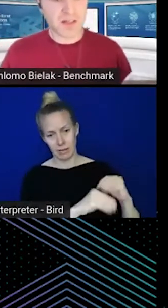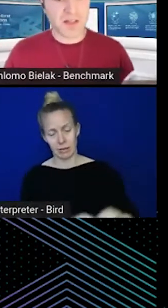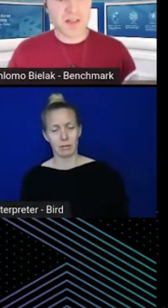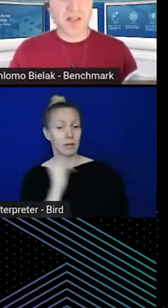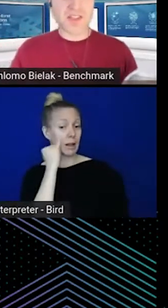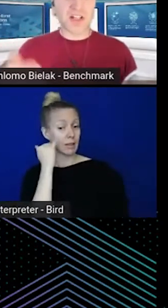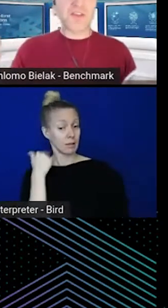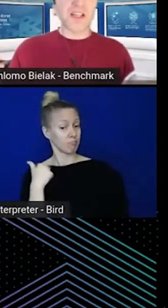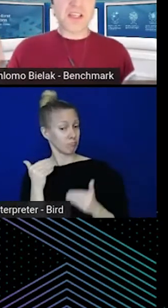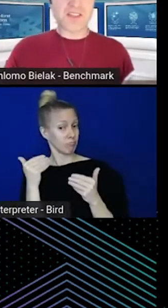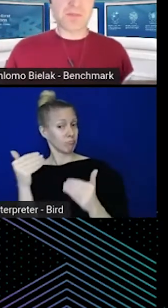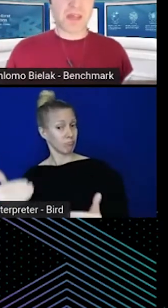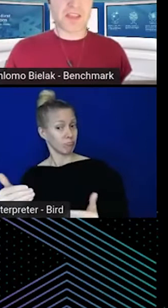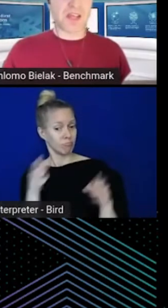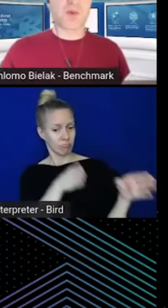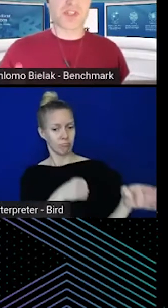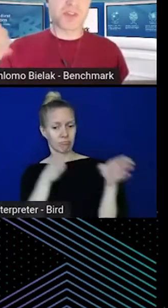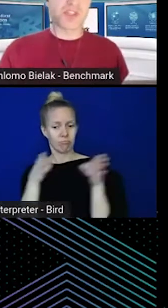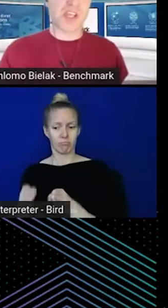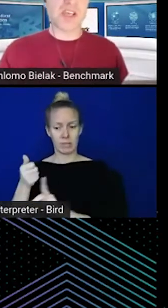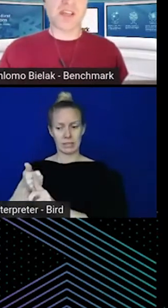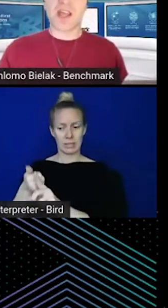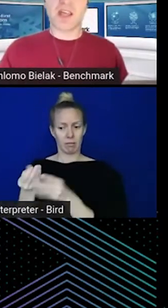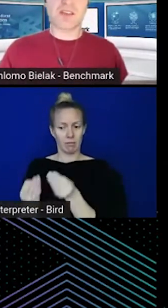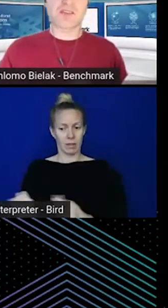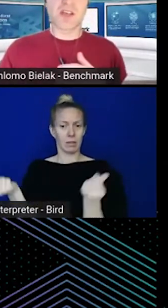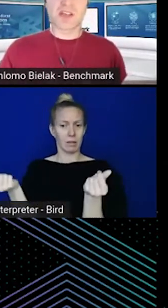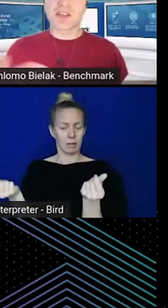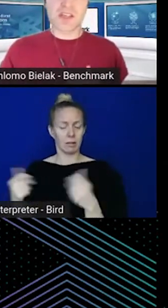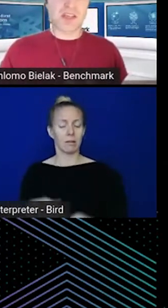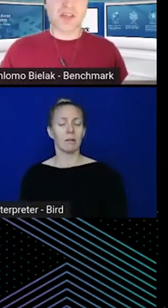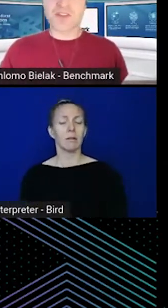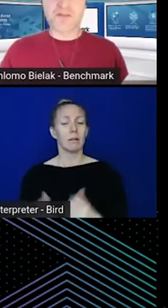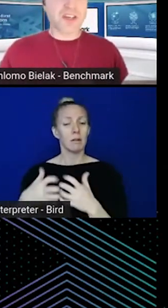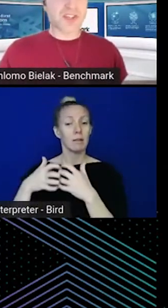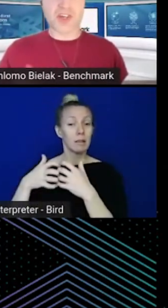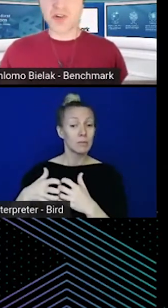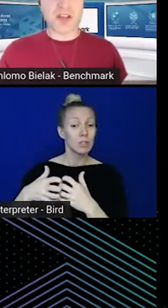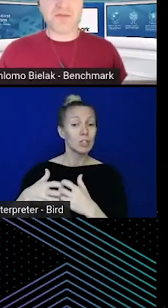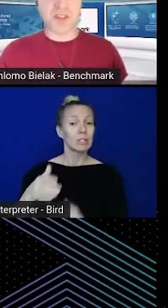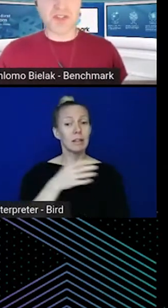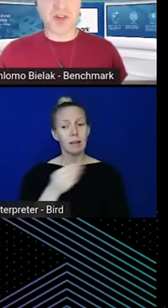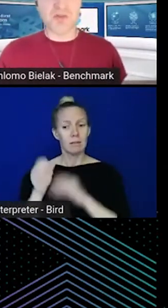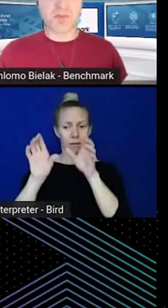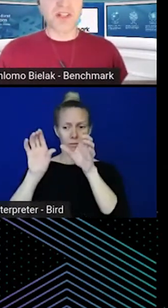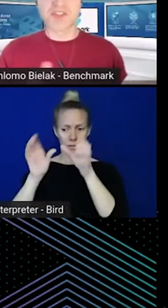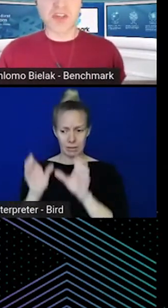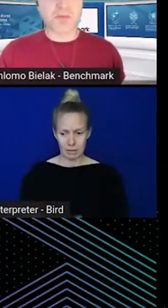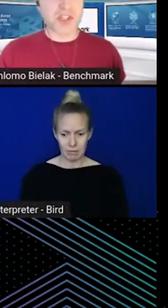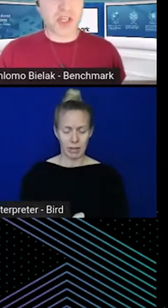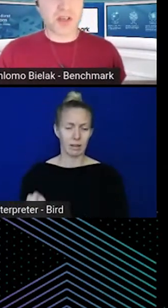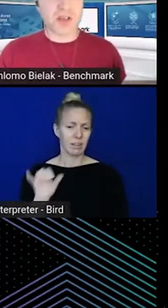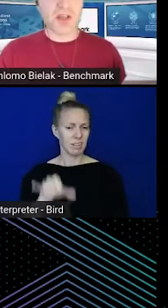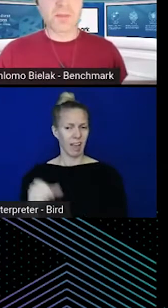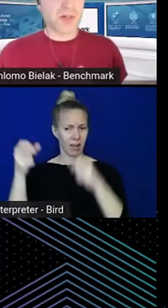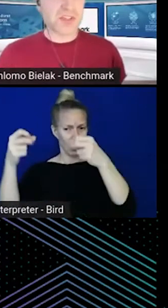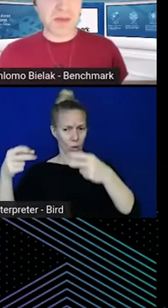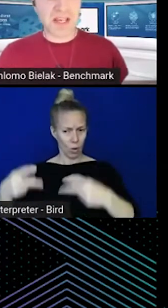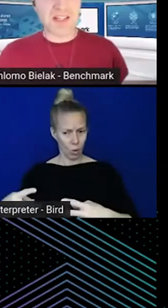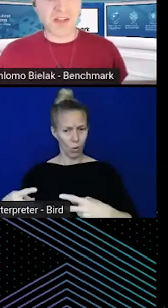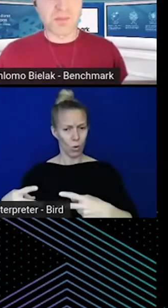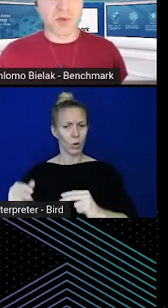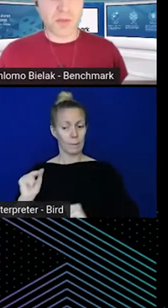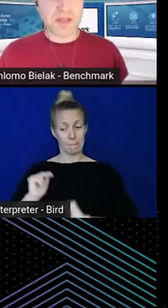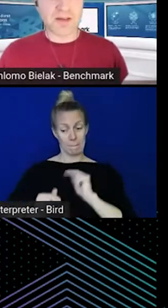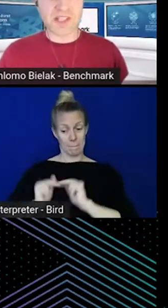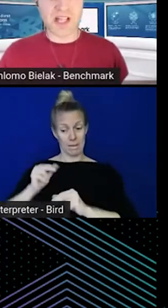self-healing. Self-healing is the method at which a machine and the config as code and infra as code builds a new machine, puts it